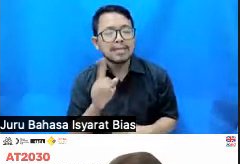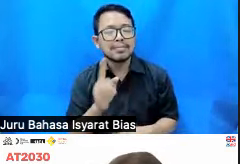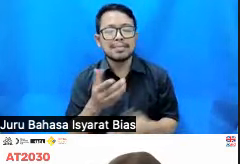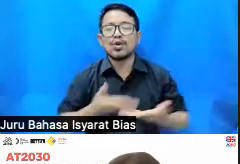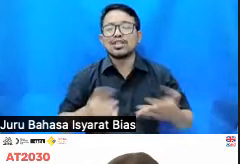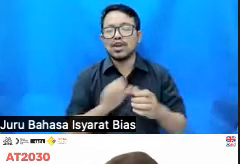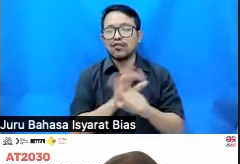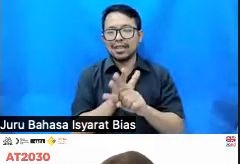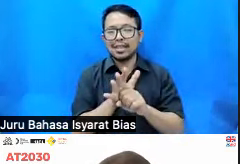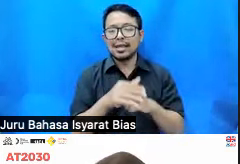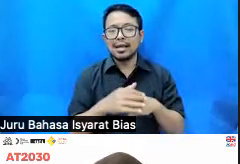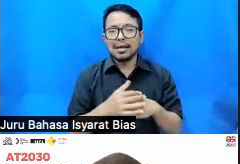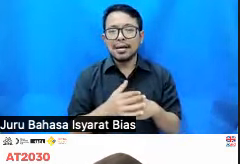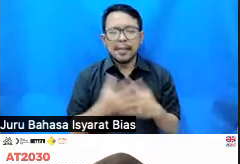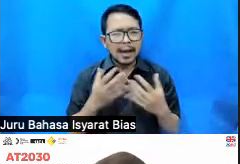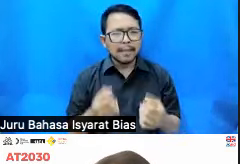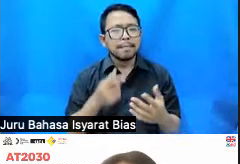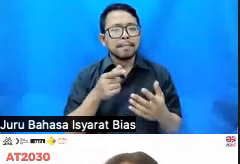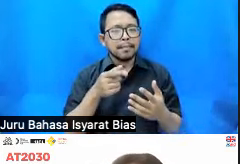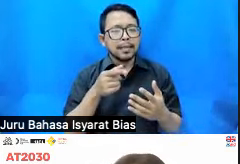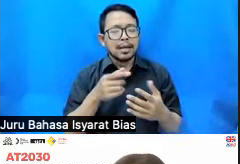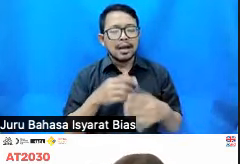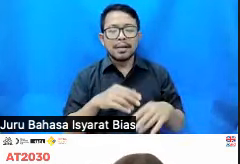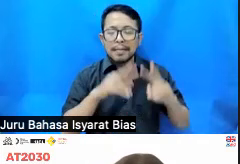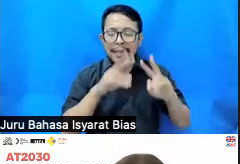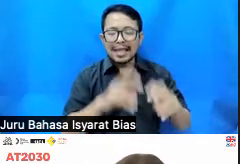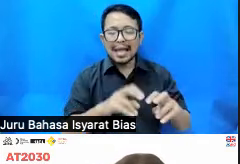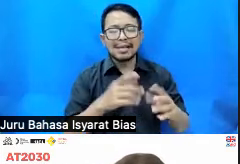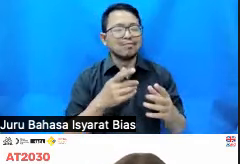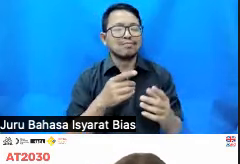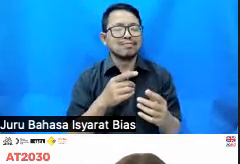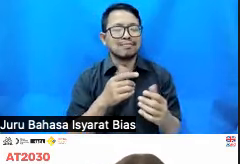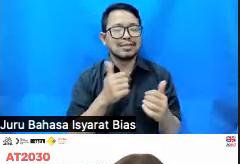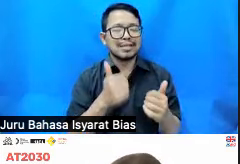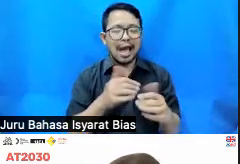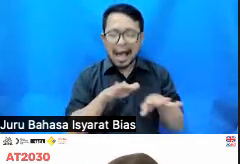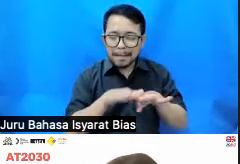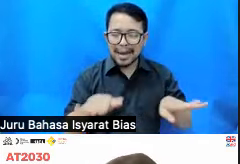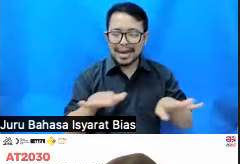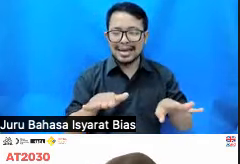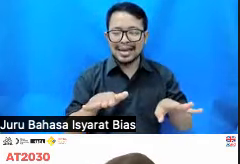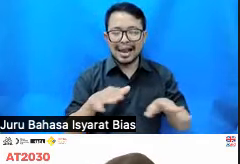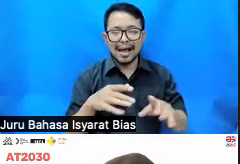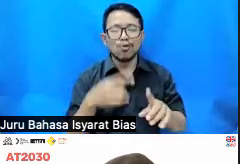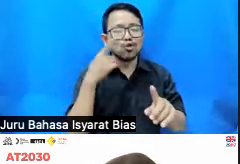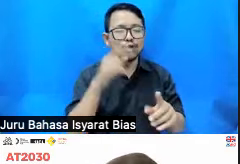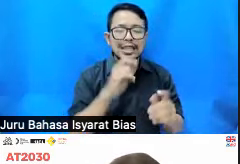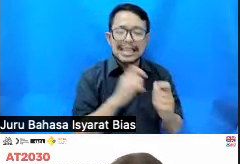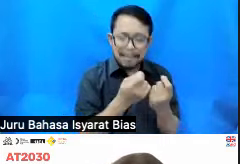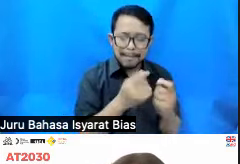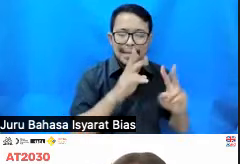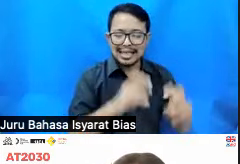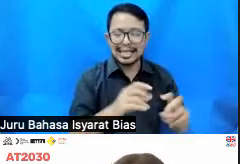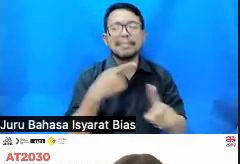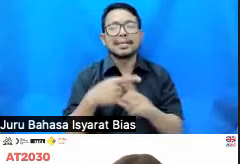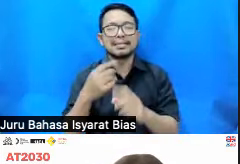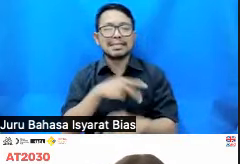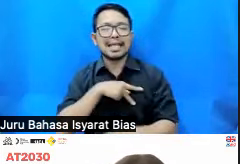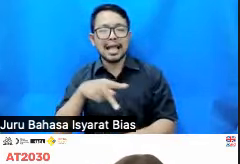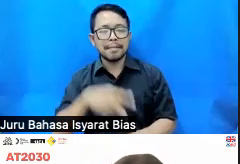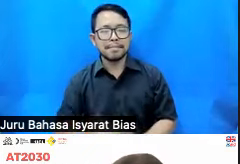and safe way for all of our team and all of our participants. So led by Kota Kita in Solo,